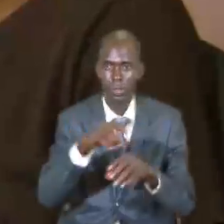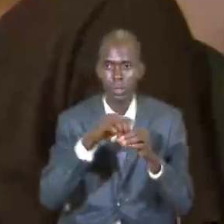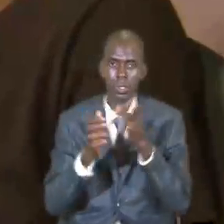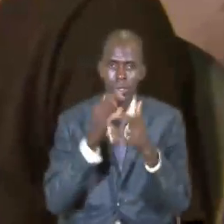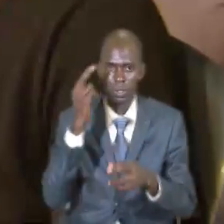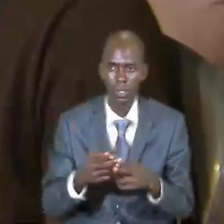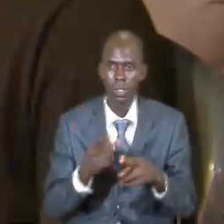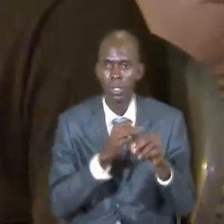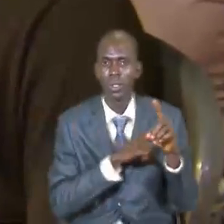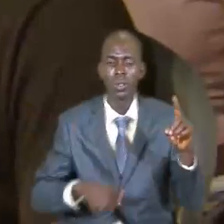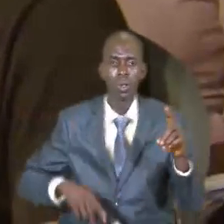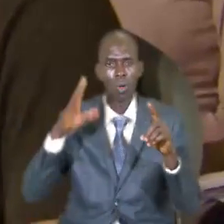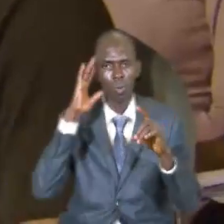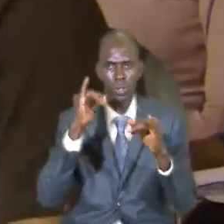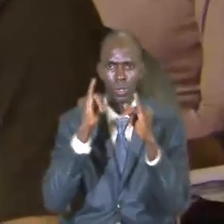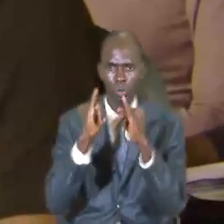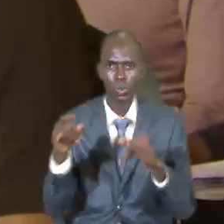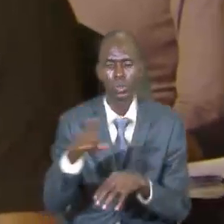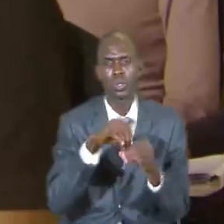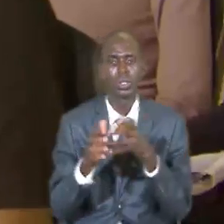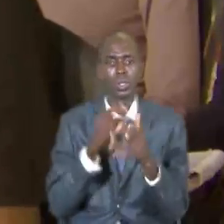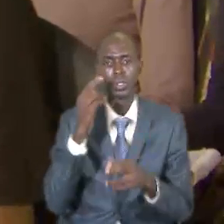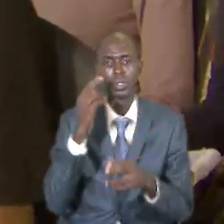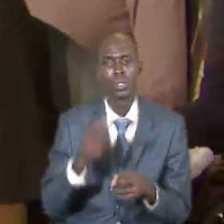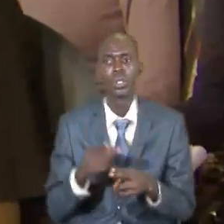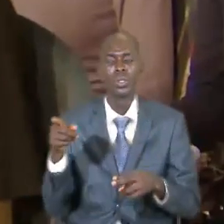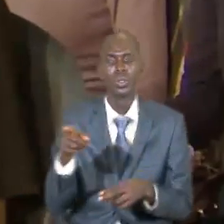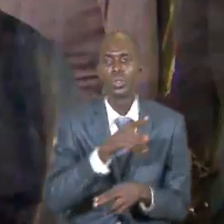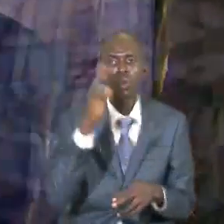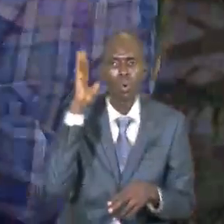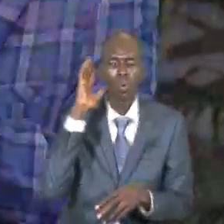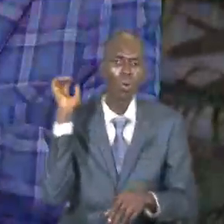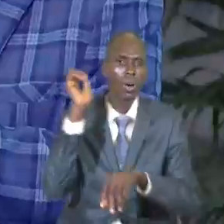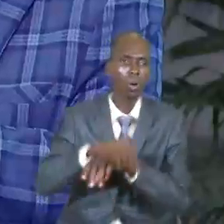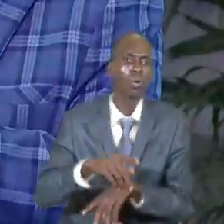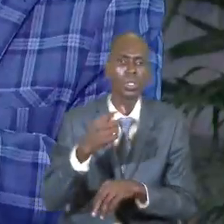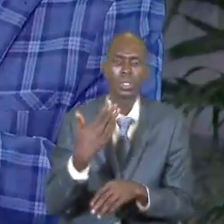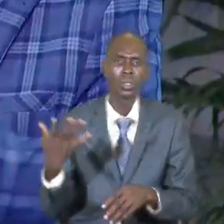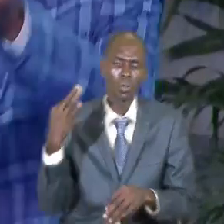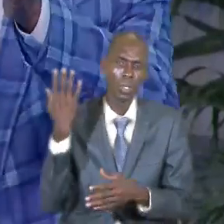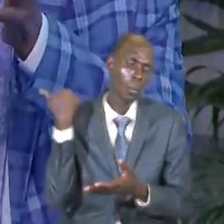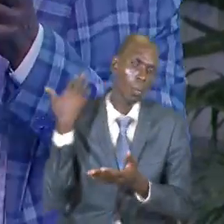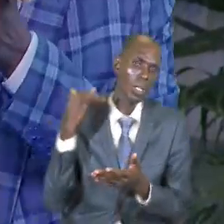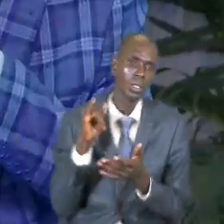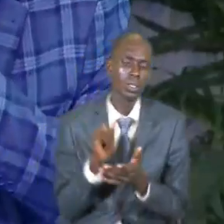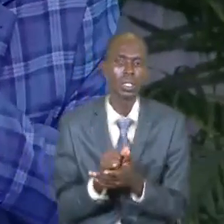that all those things of the past, you did them ignorantly in unbelief.